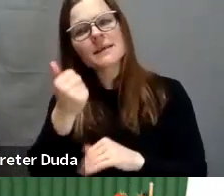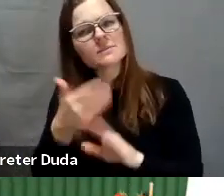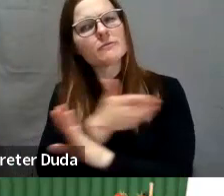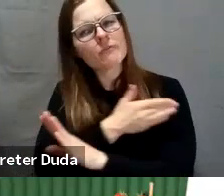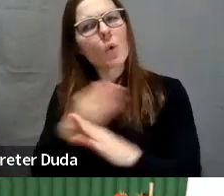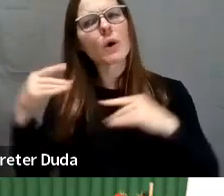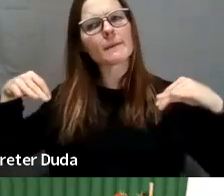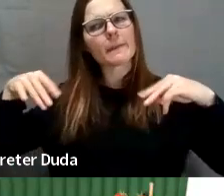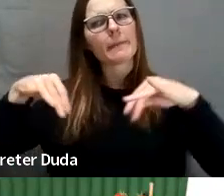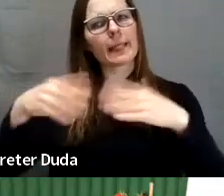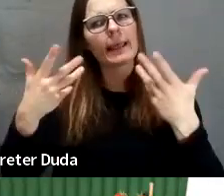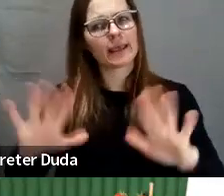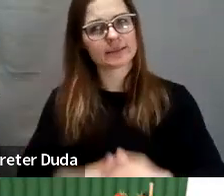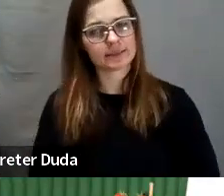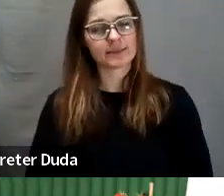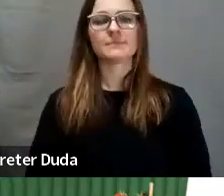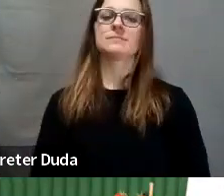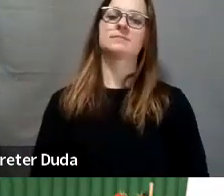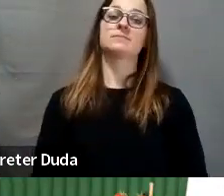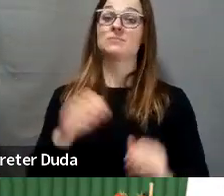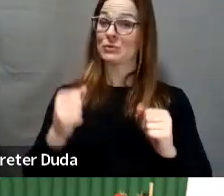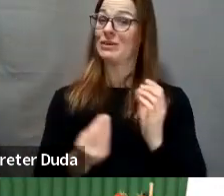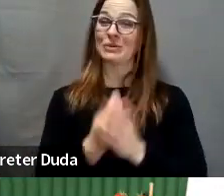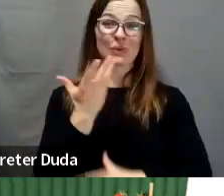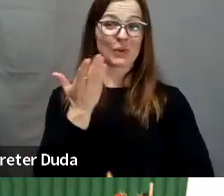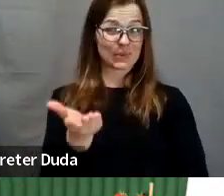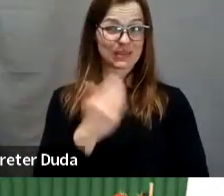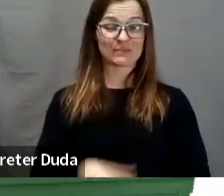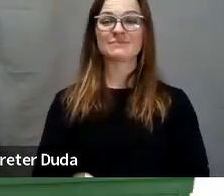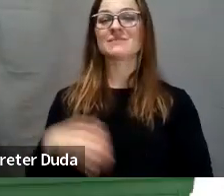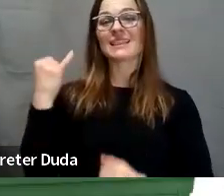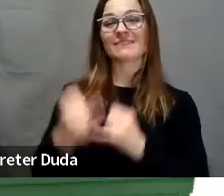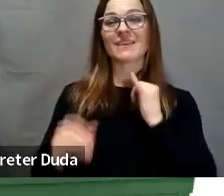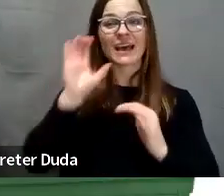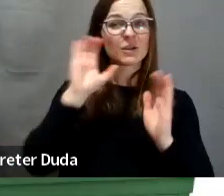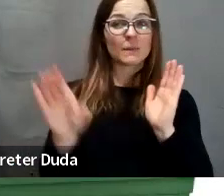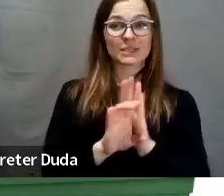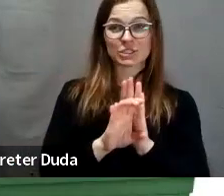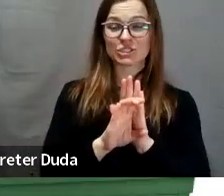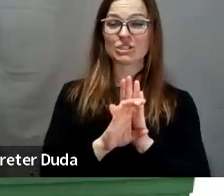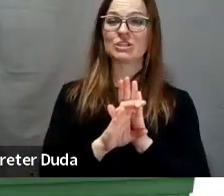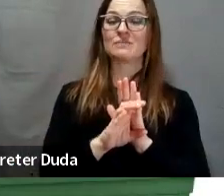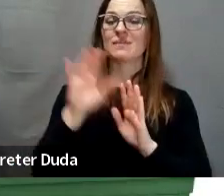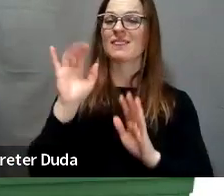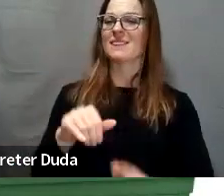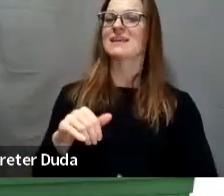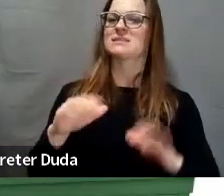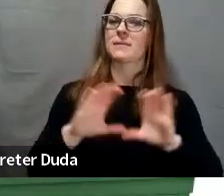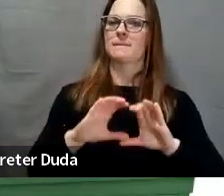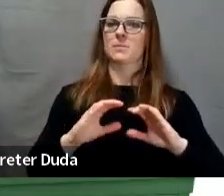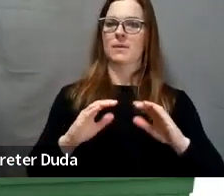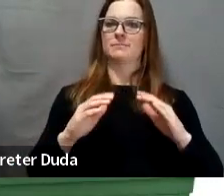movable. And you can grow things there. And then the final picture on the slide is of a 5-tiered